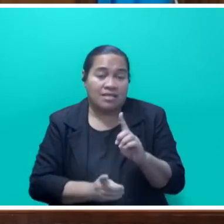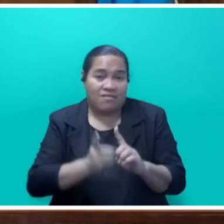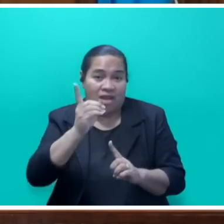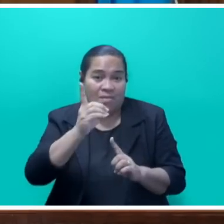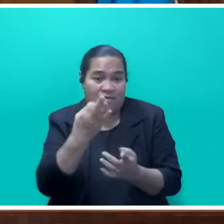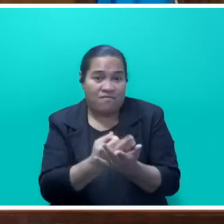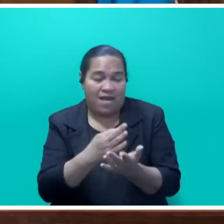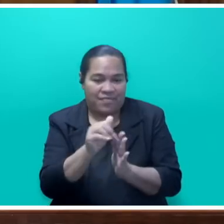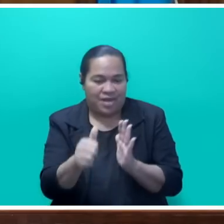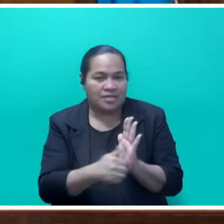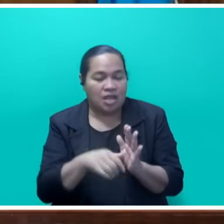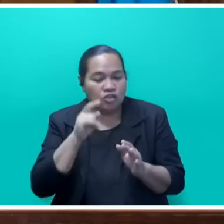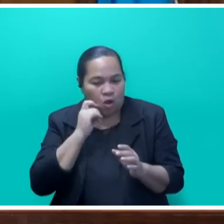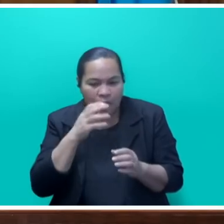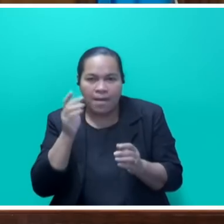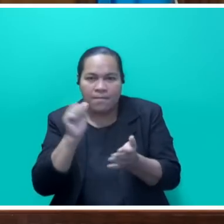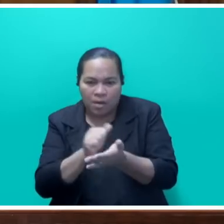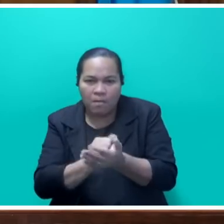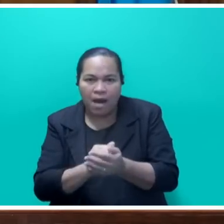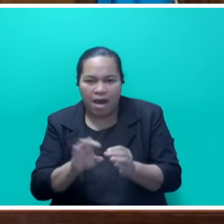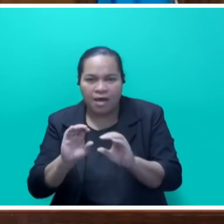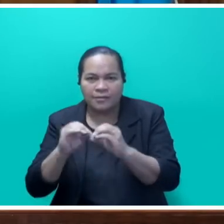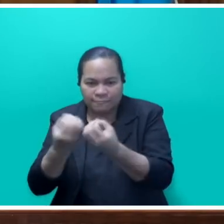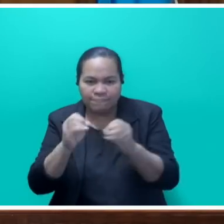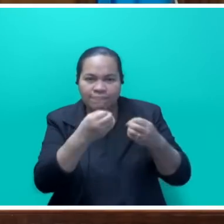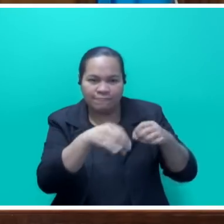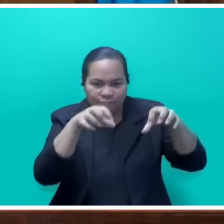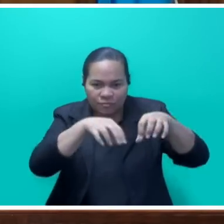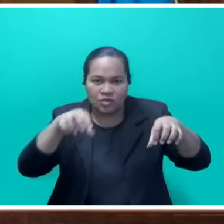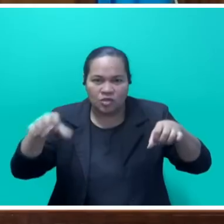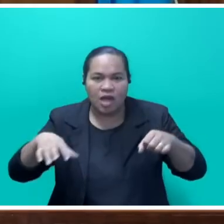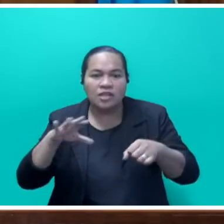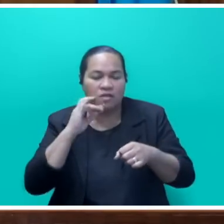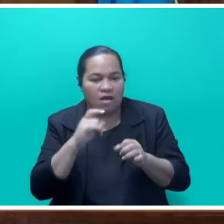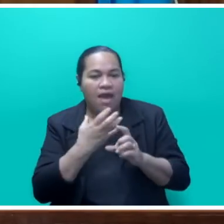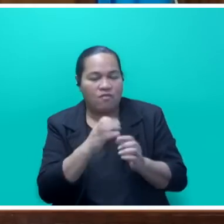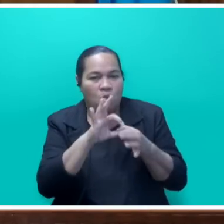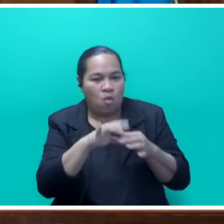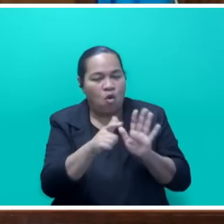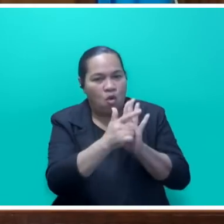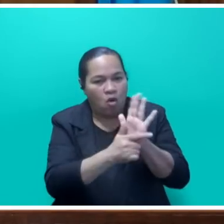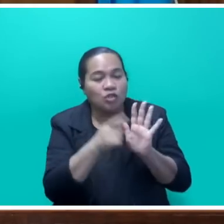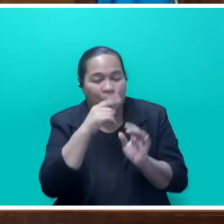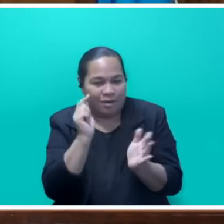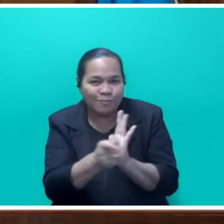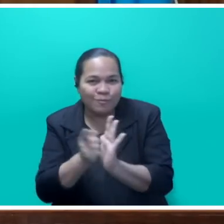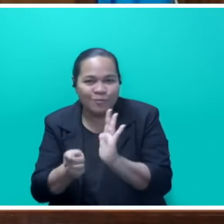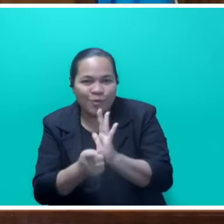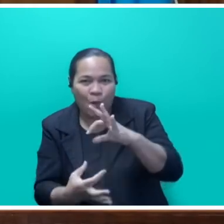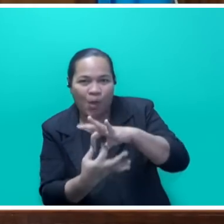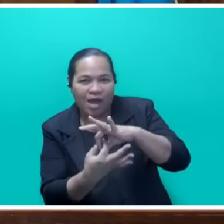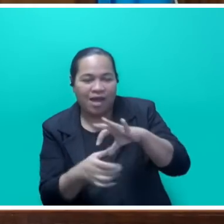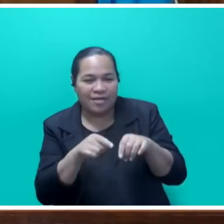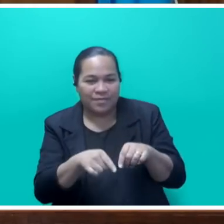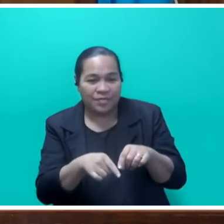This will position relevant institutions to deliver their mandate efficiently and effectively. The Itoke institutions